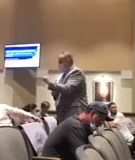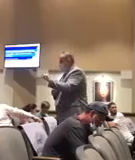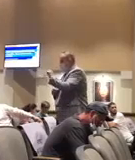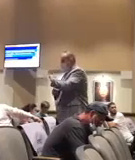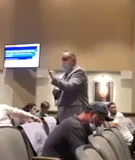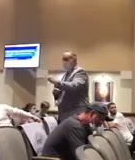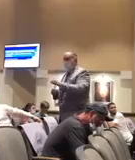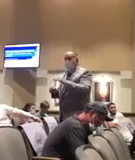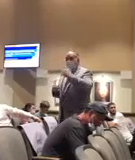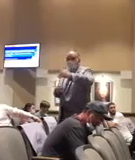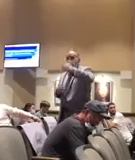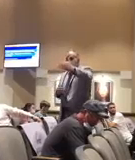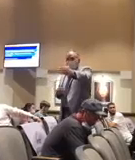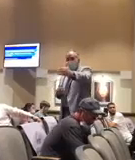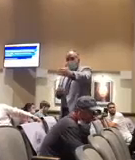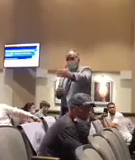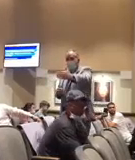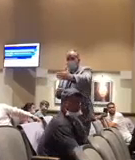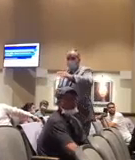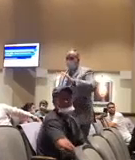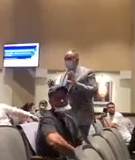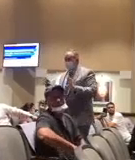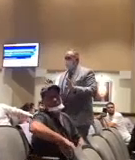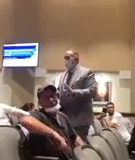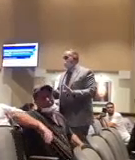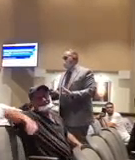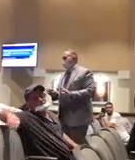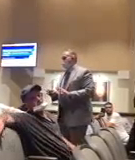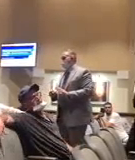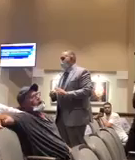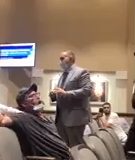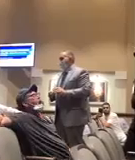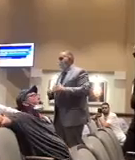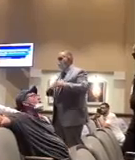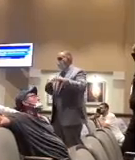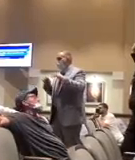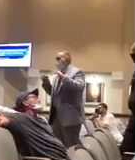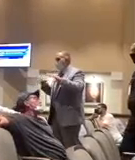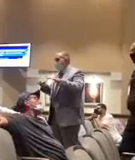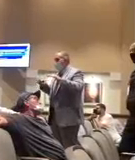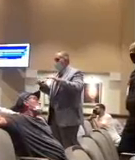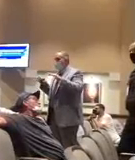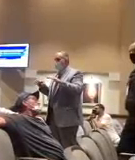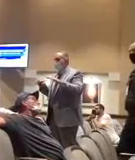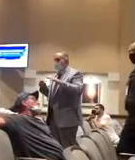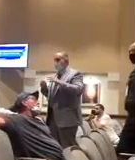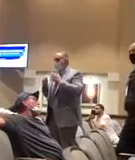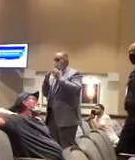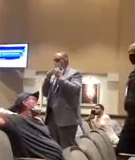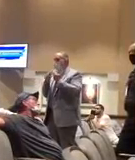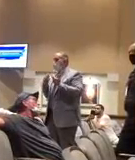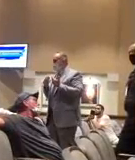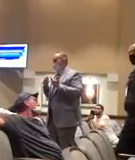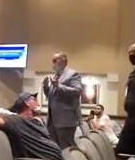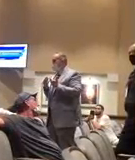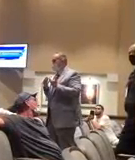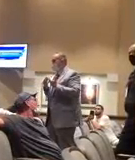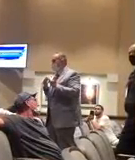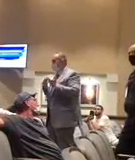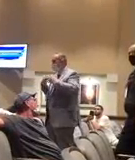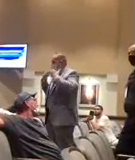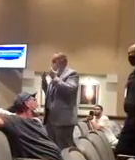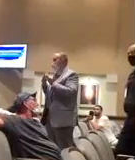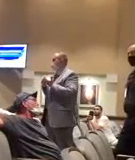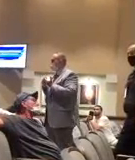undo, whatever they can. They're going to listen to the public. That's what they want to do right now. So if you just let them do that, if you can put on your